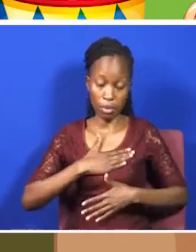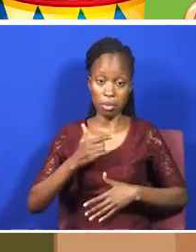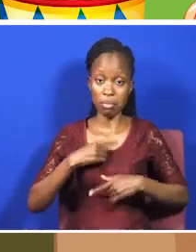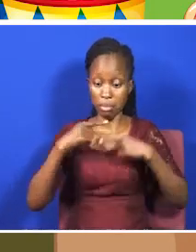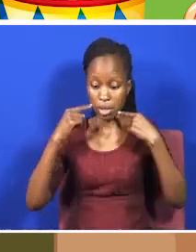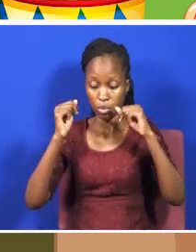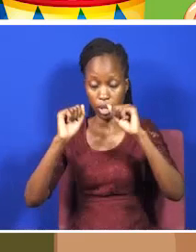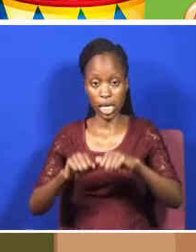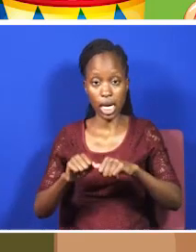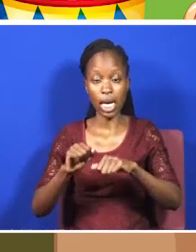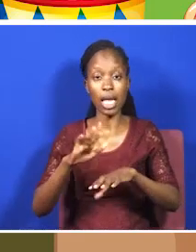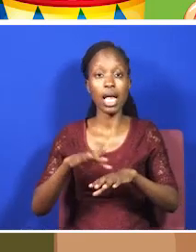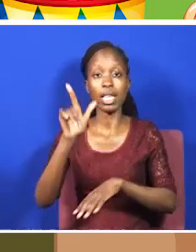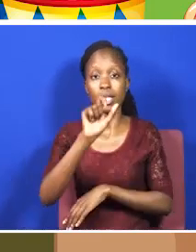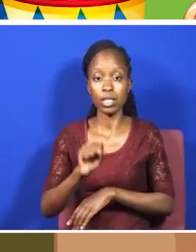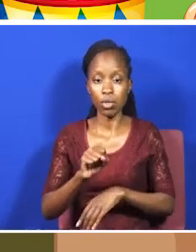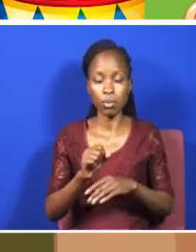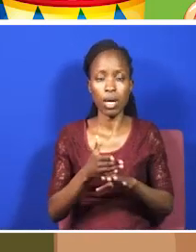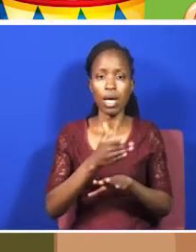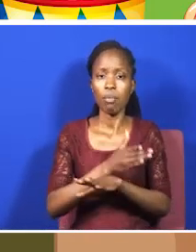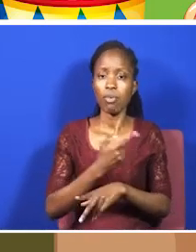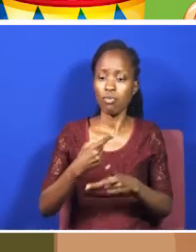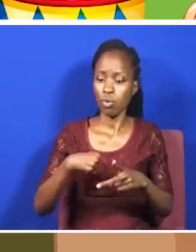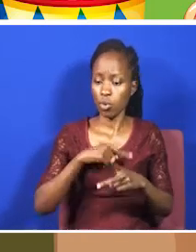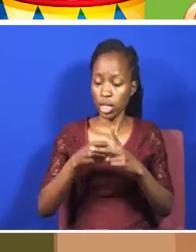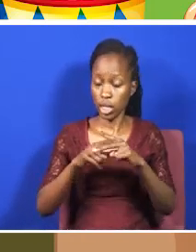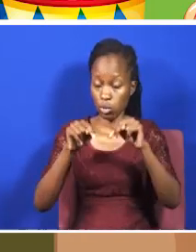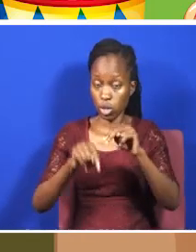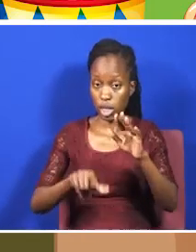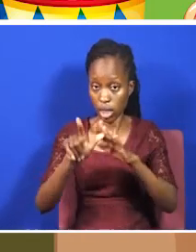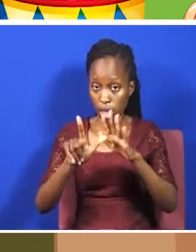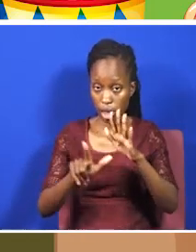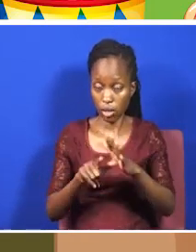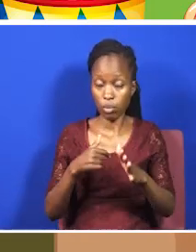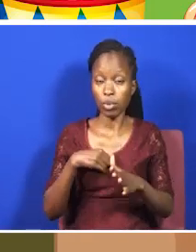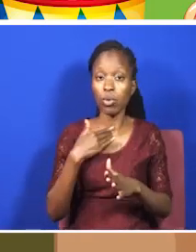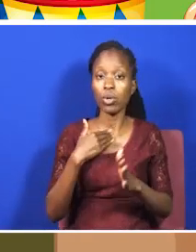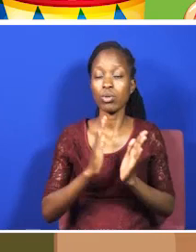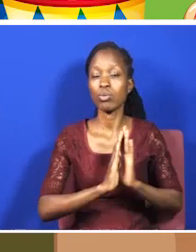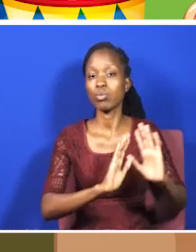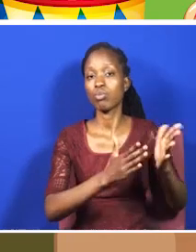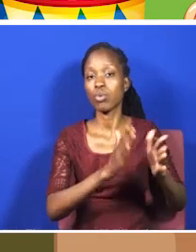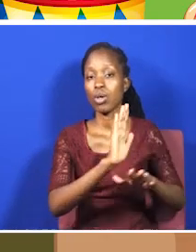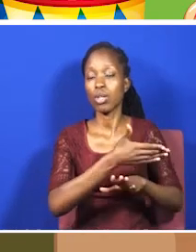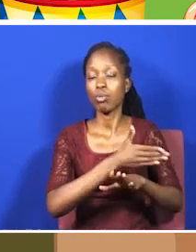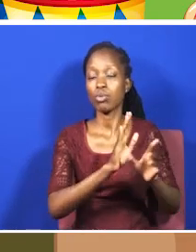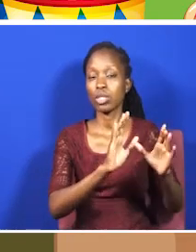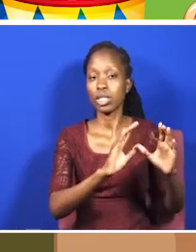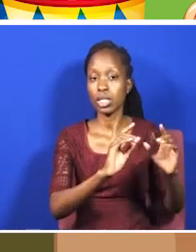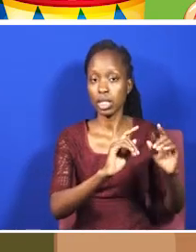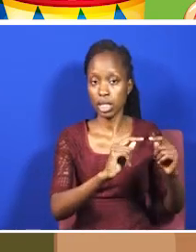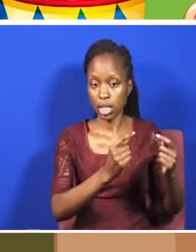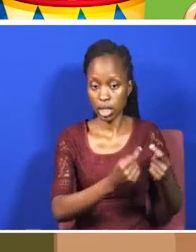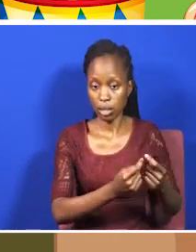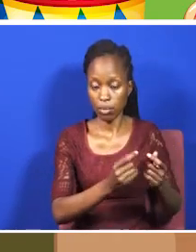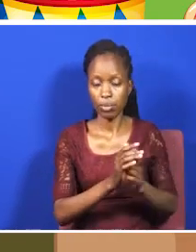about, with Christ in my heart, I can smile at the storm. Before we begin our lesson today,